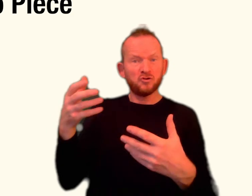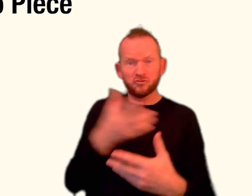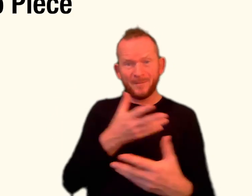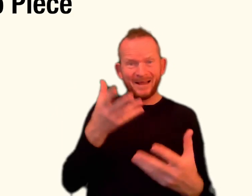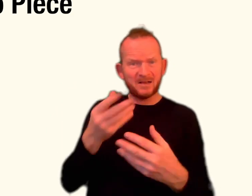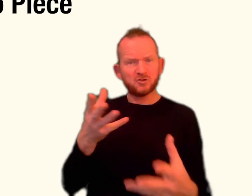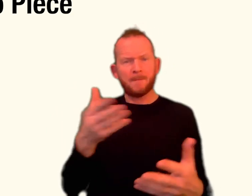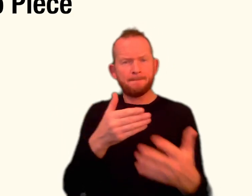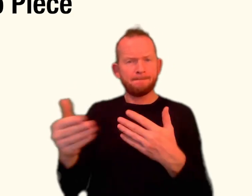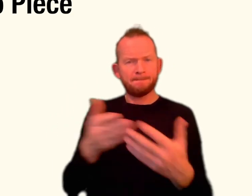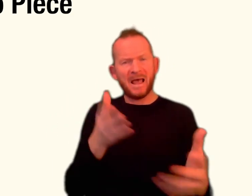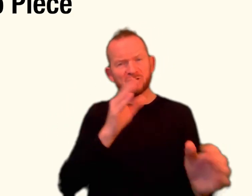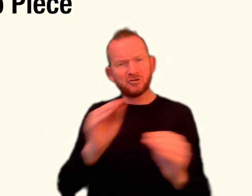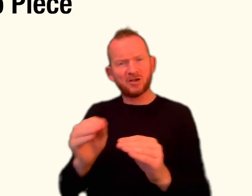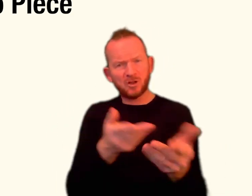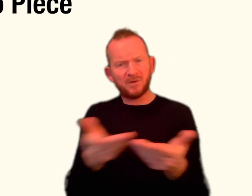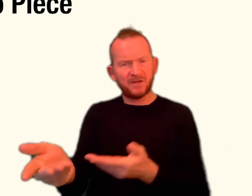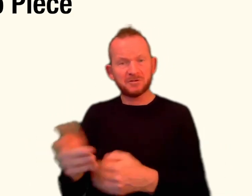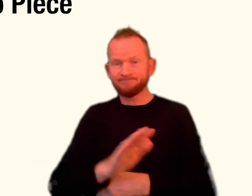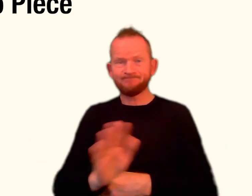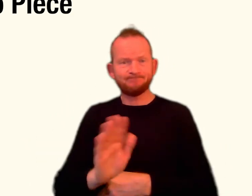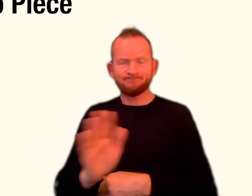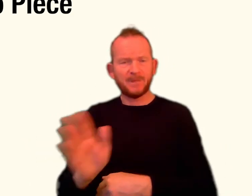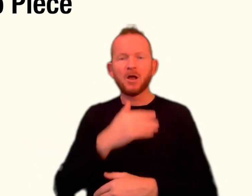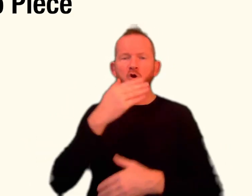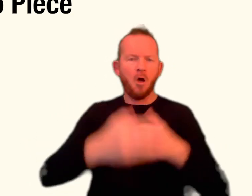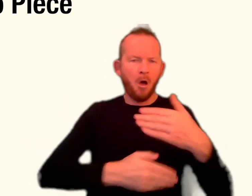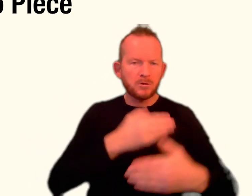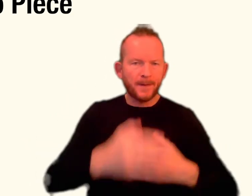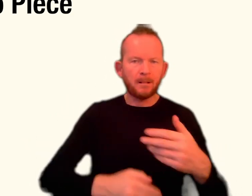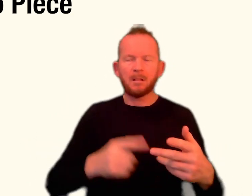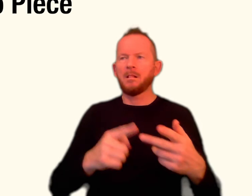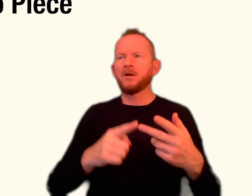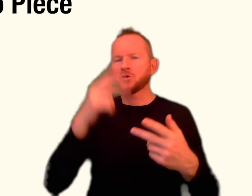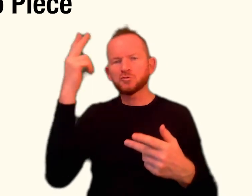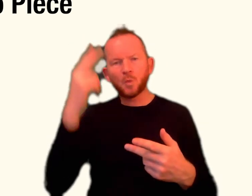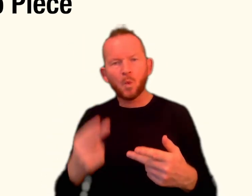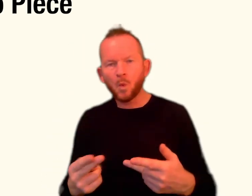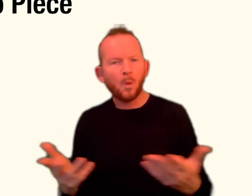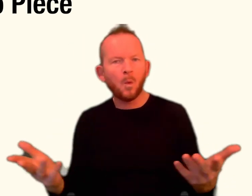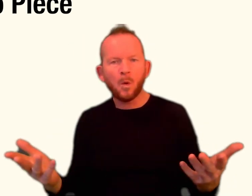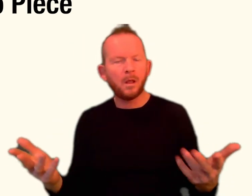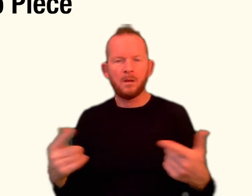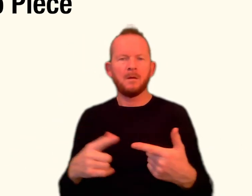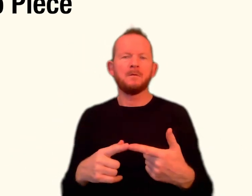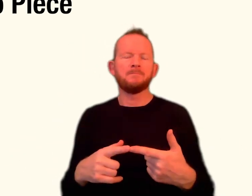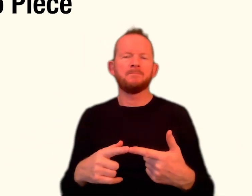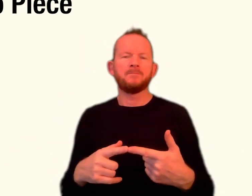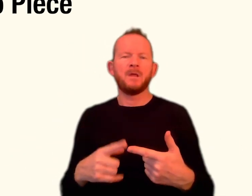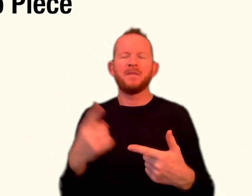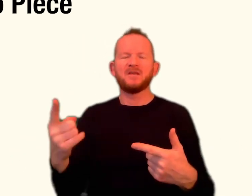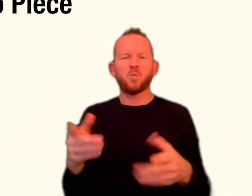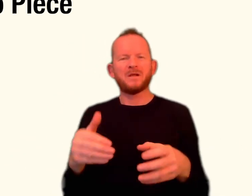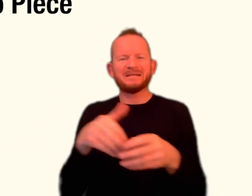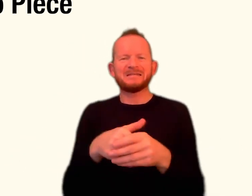educational provision but isn't. Not in the hospital, not in the school, and it's kind of one size